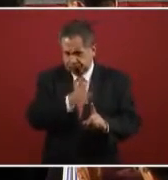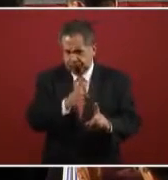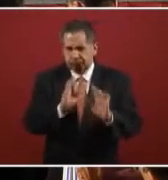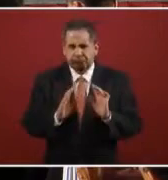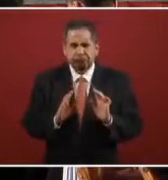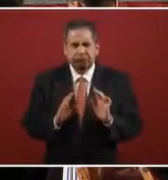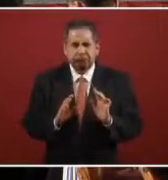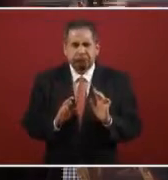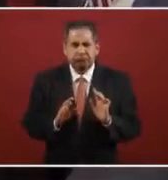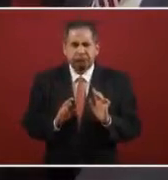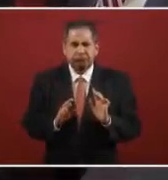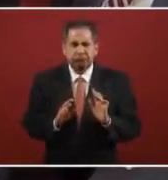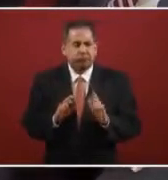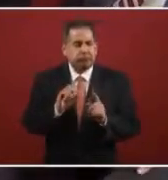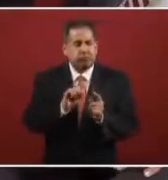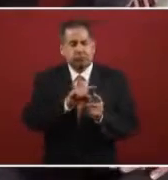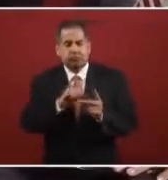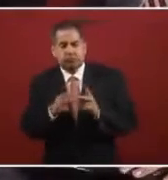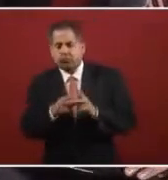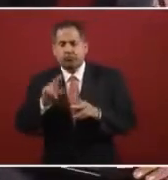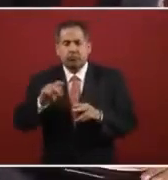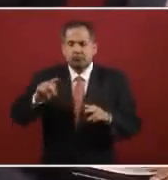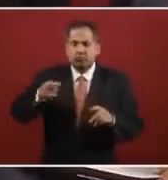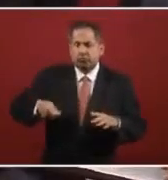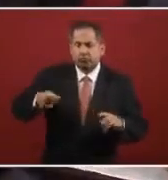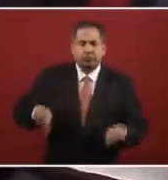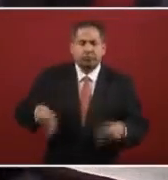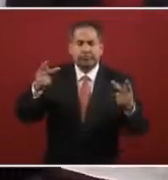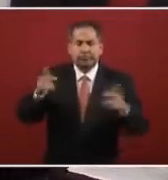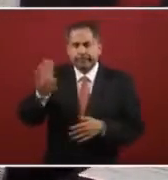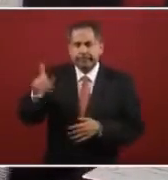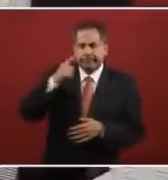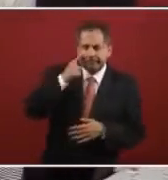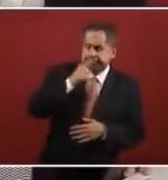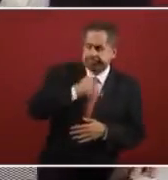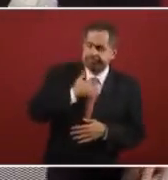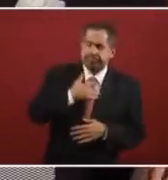but some offered to buy it via some other mechanism.